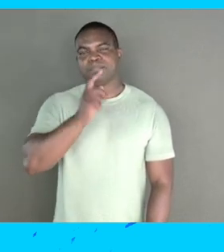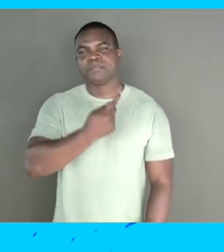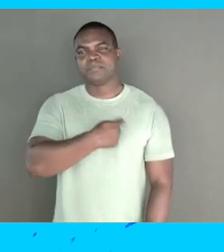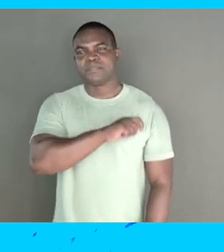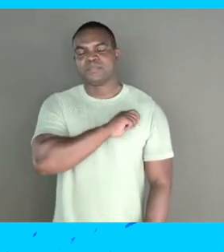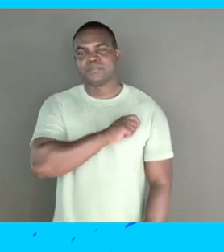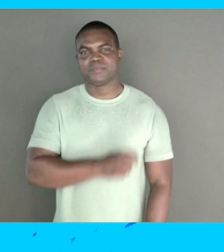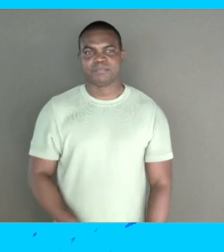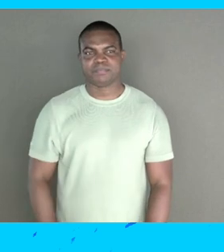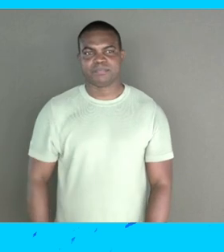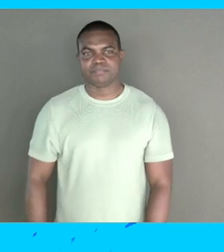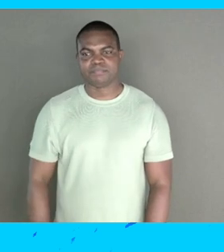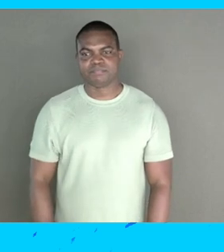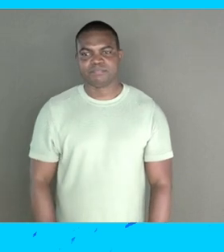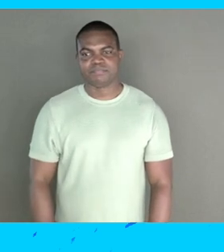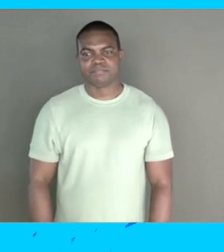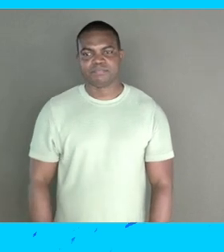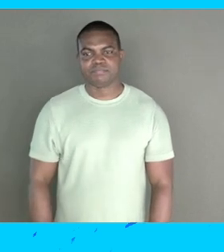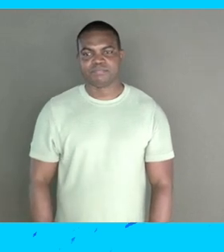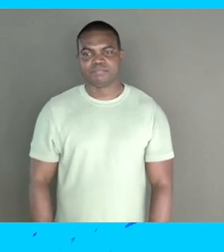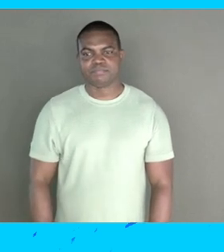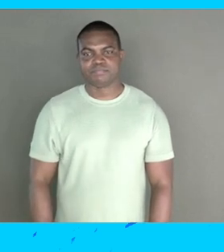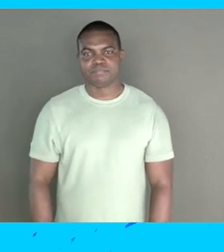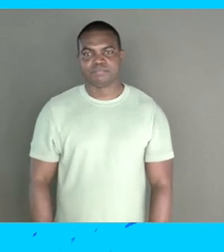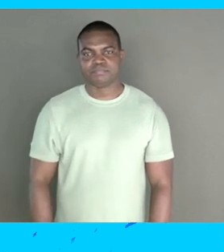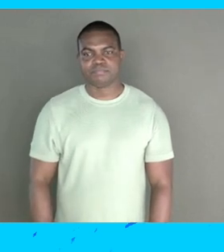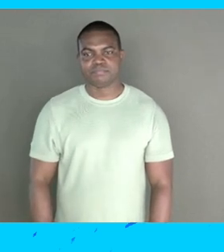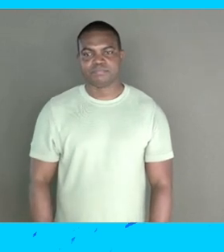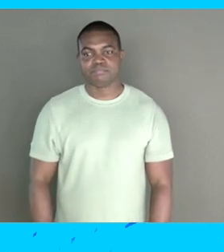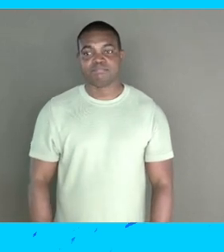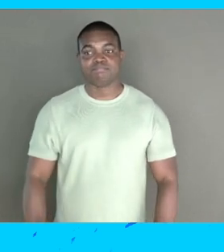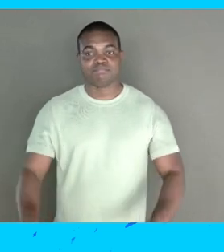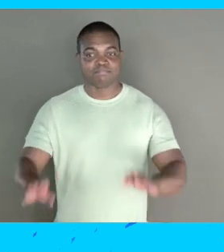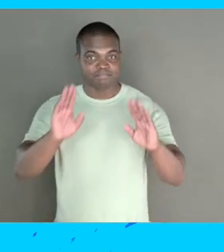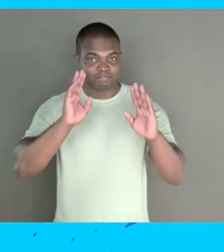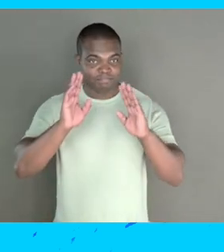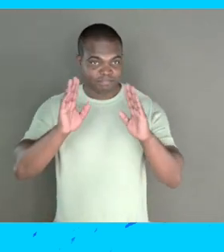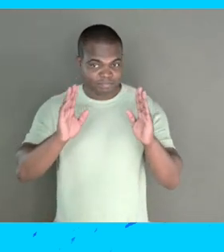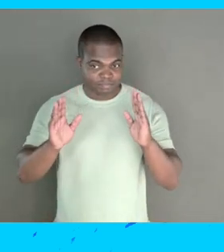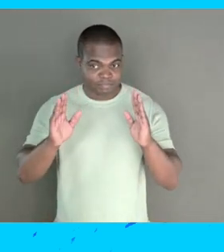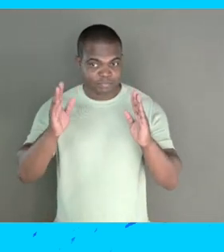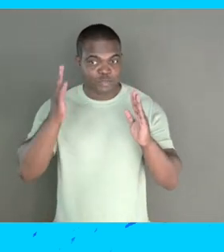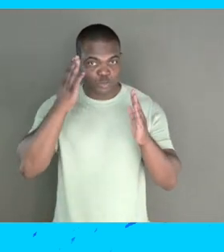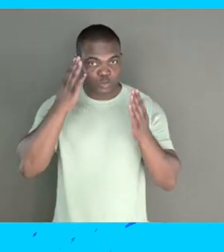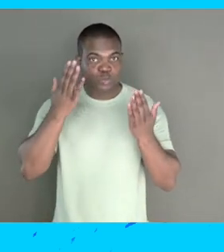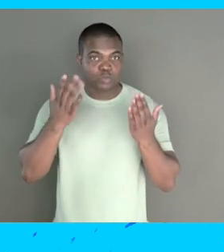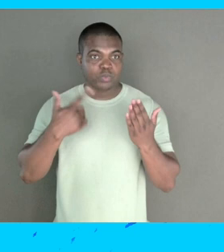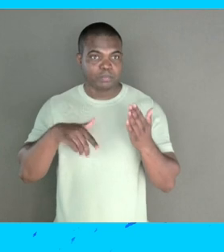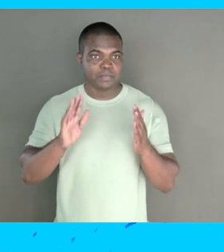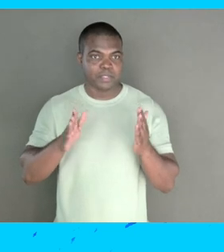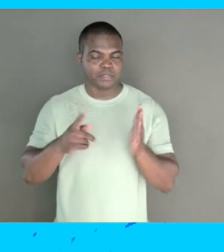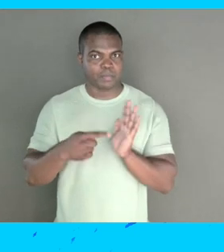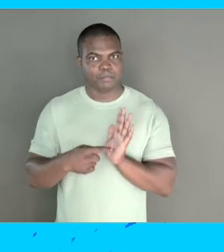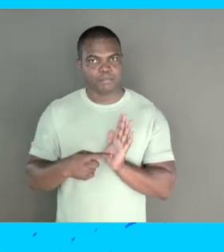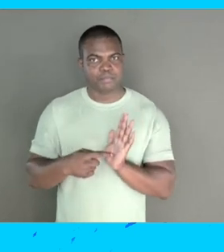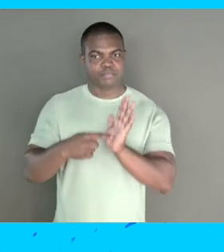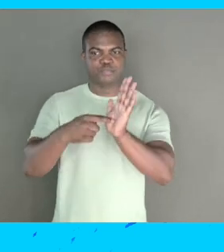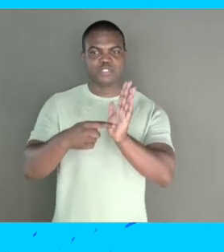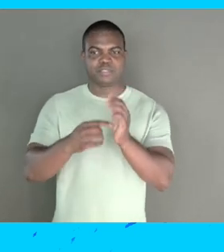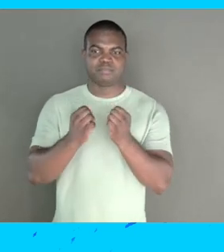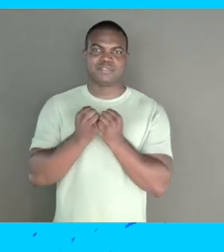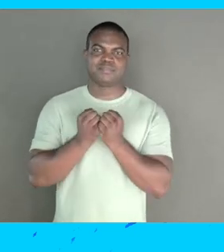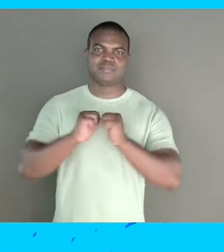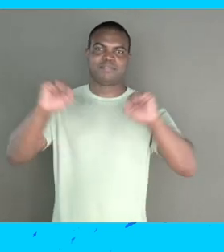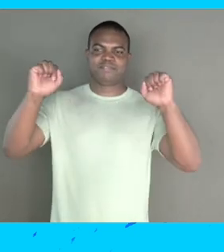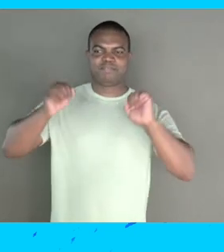We believe and promote a safe environment when we promote safe information through